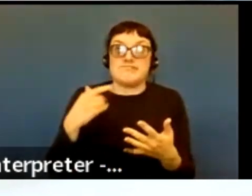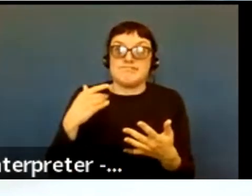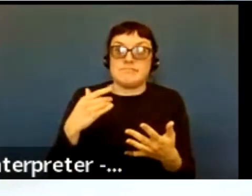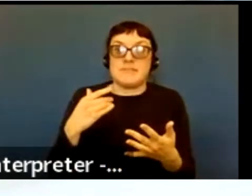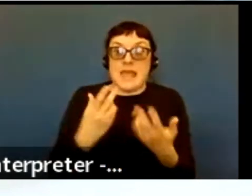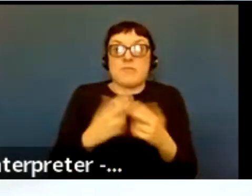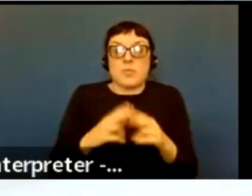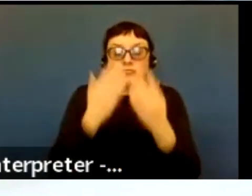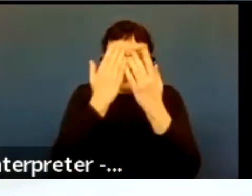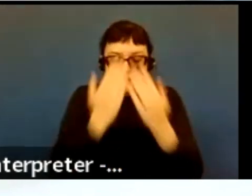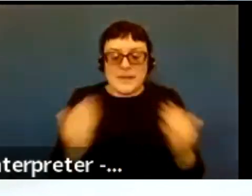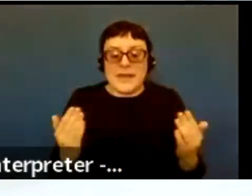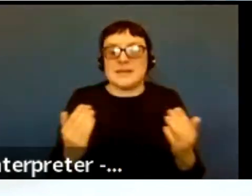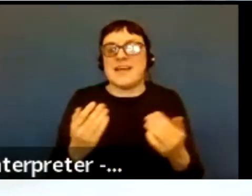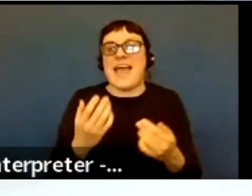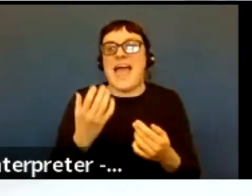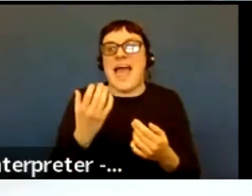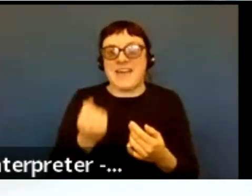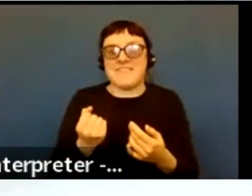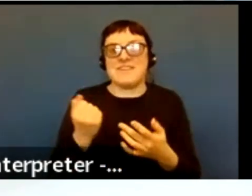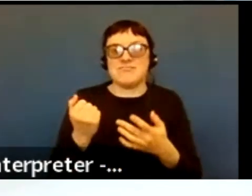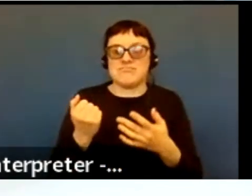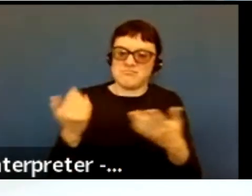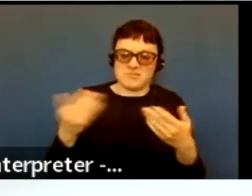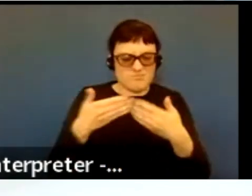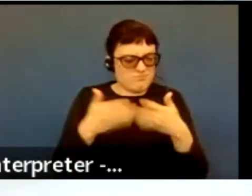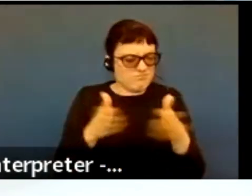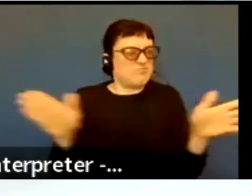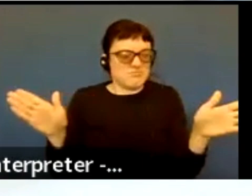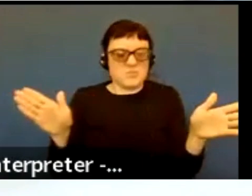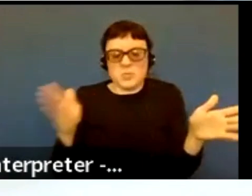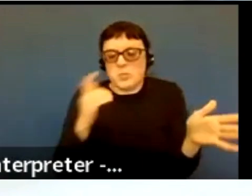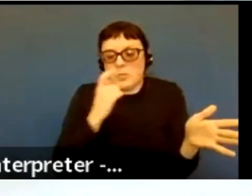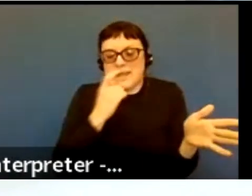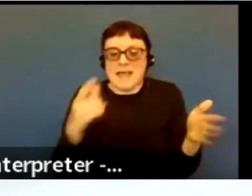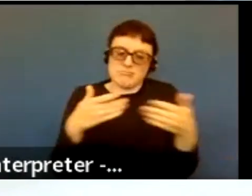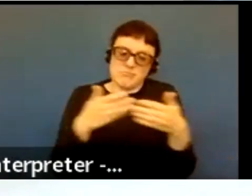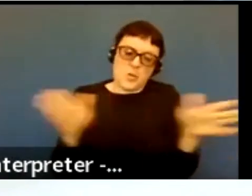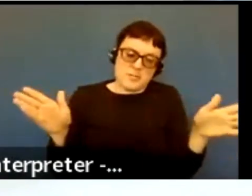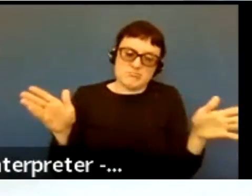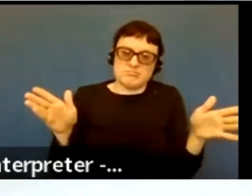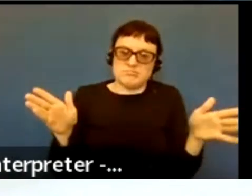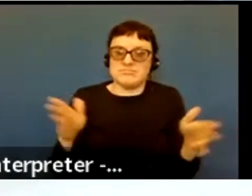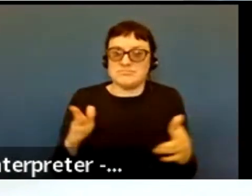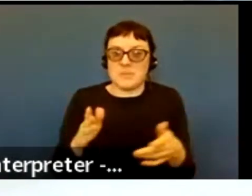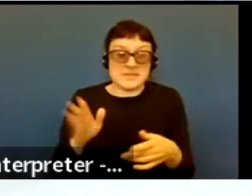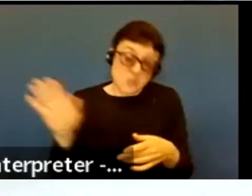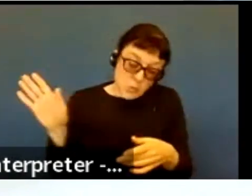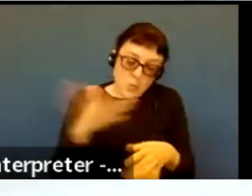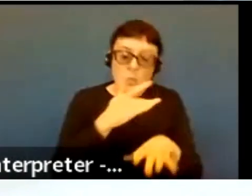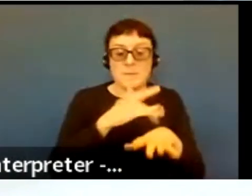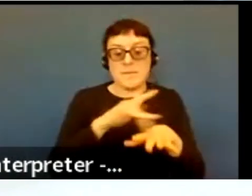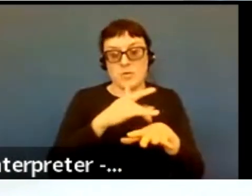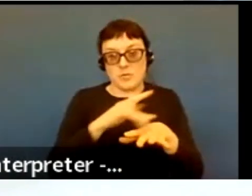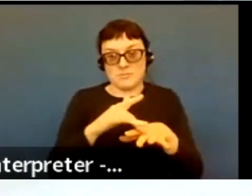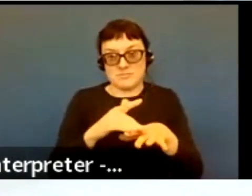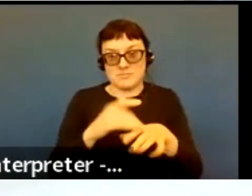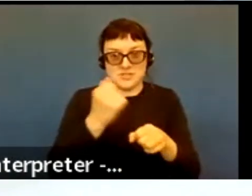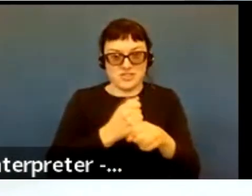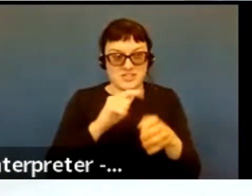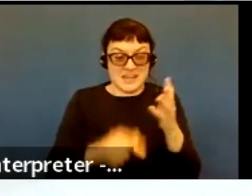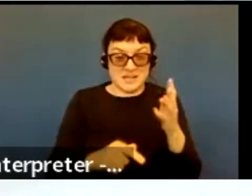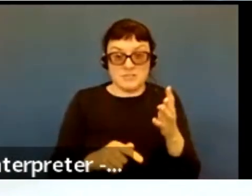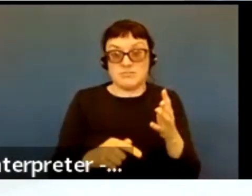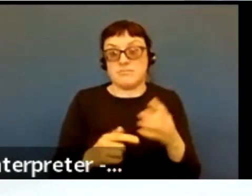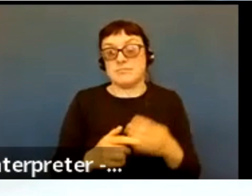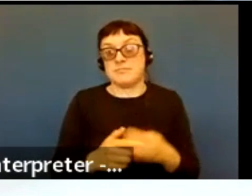we're respectful, I think that we have a absolutely free rein around that, because everyone is performing